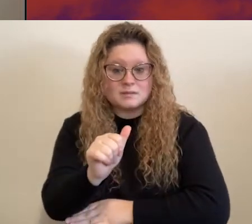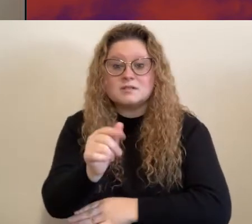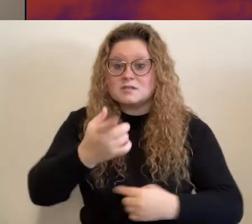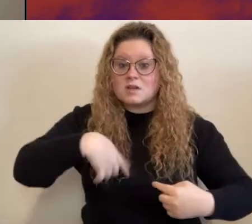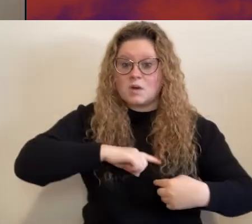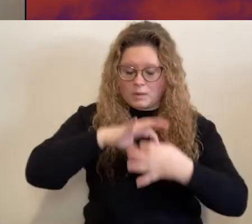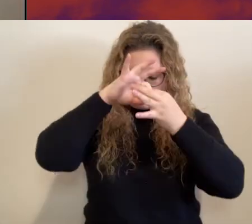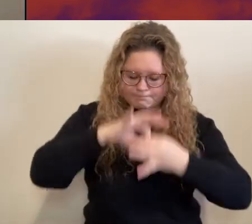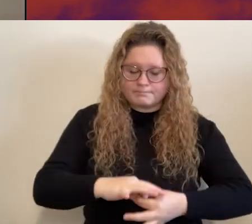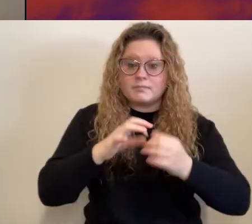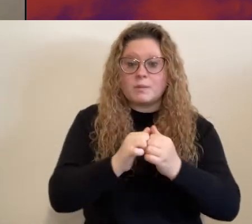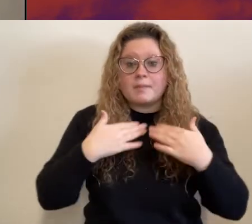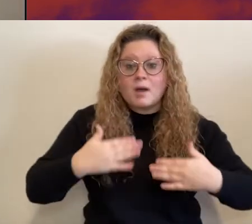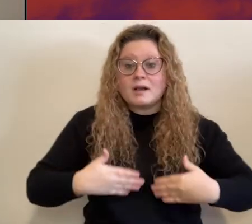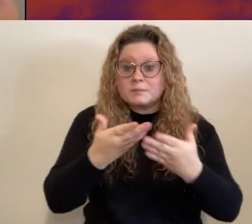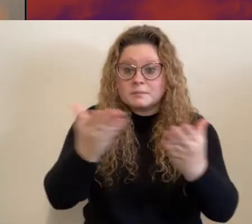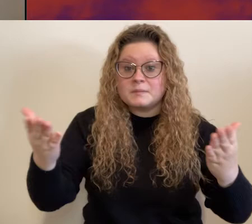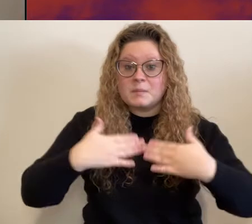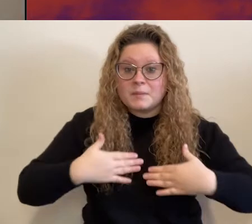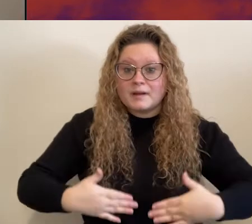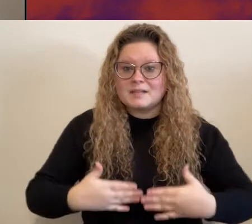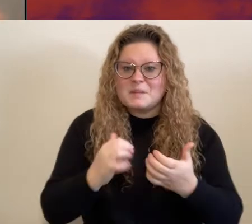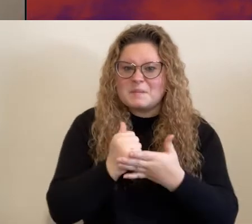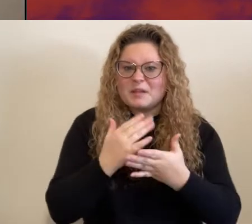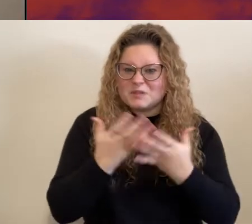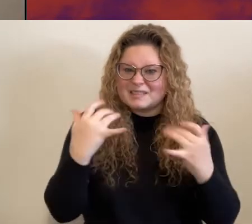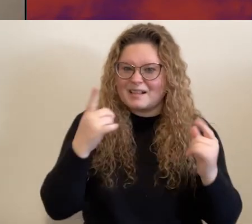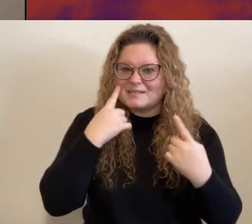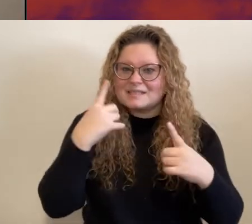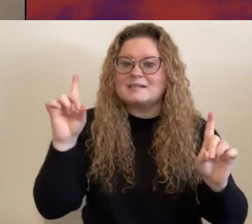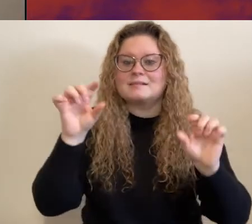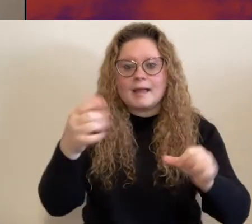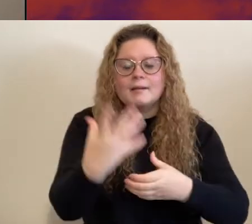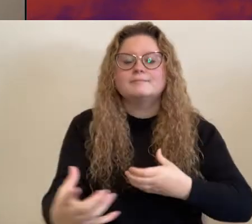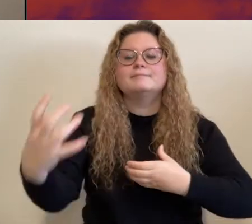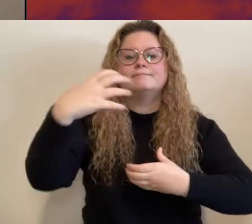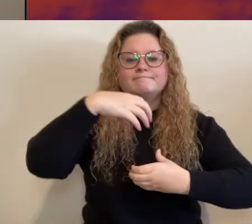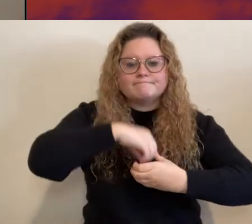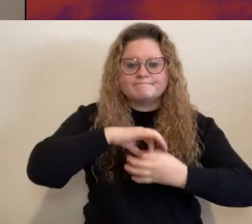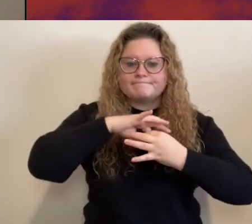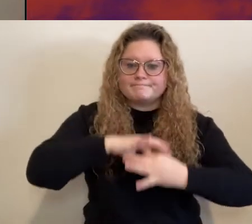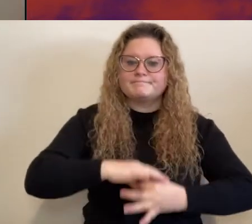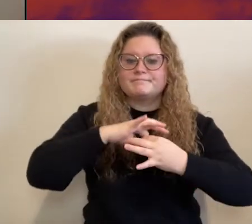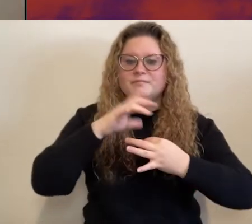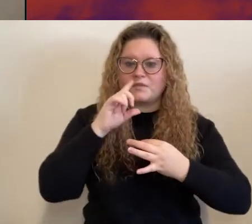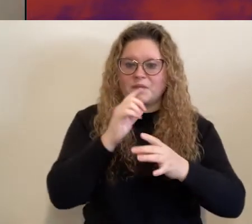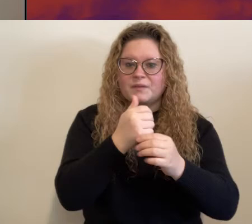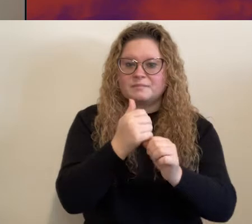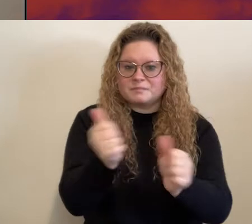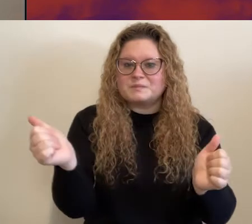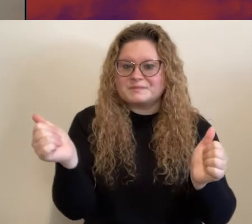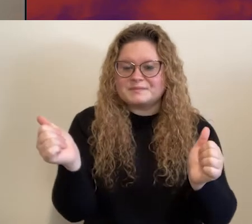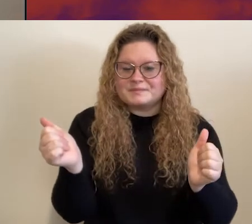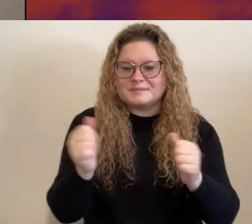that we work with to make sure that they're healthy and they actually can hold the success. They can hold the things that they're trying to ground in this reality. And then we